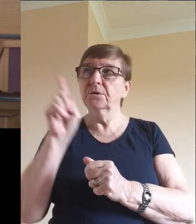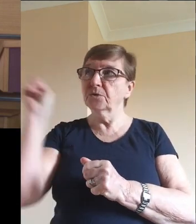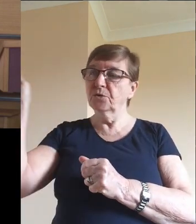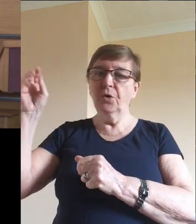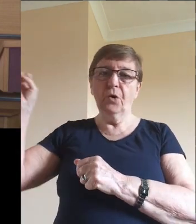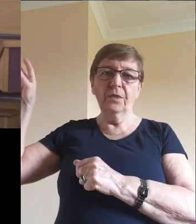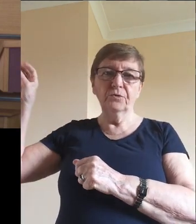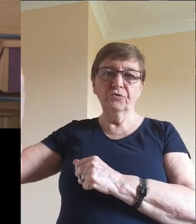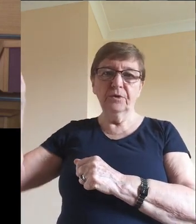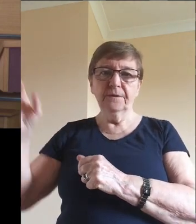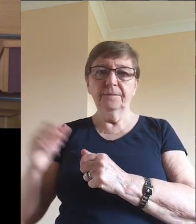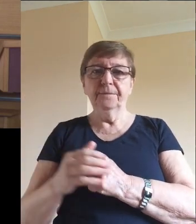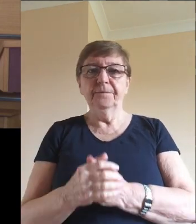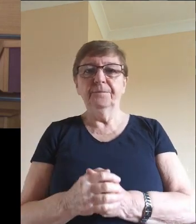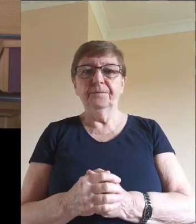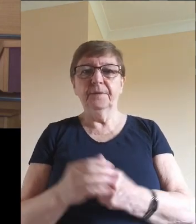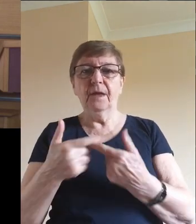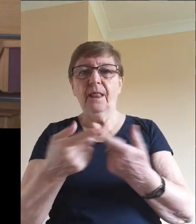time. Let us pray.